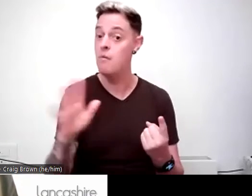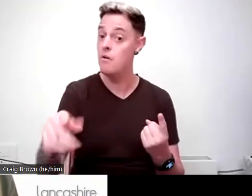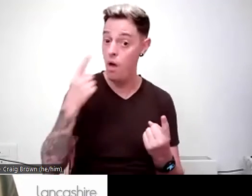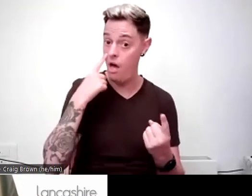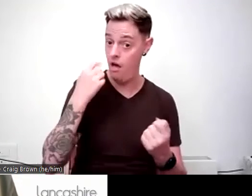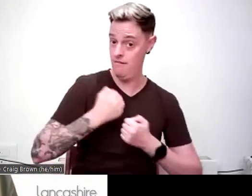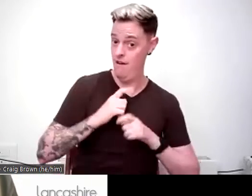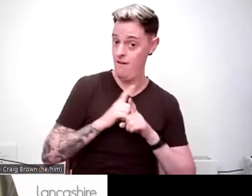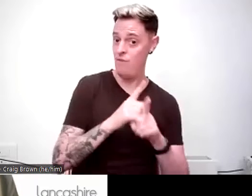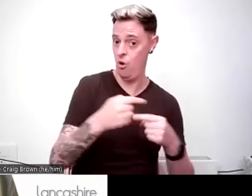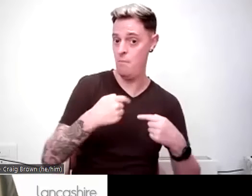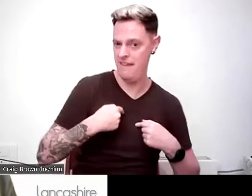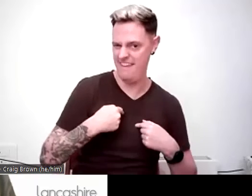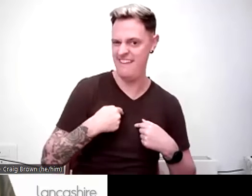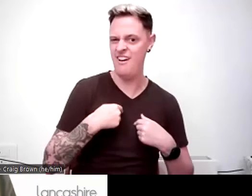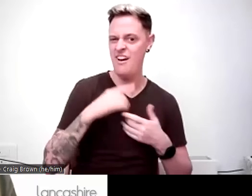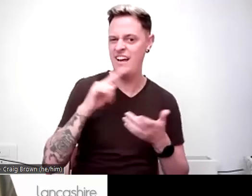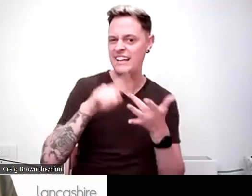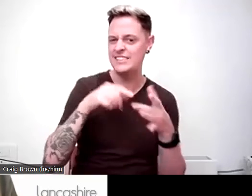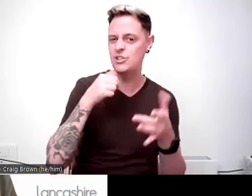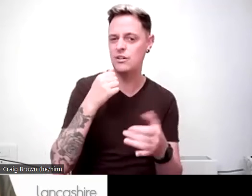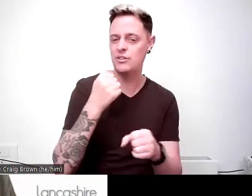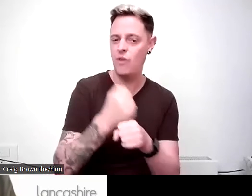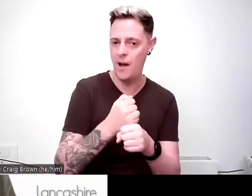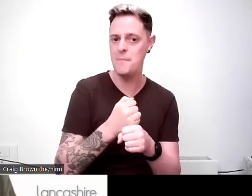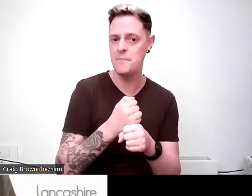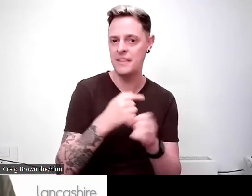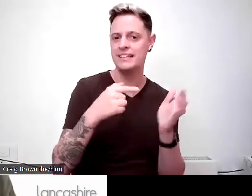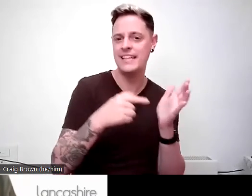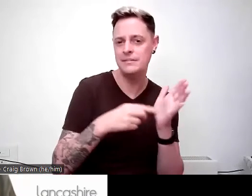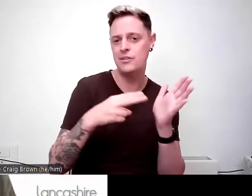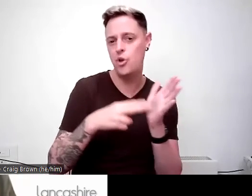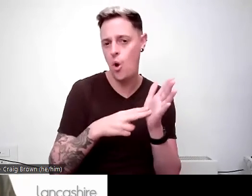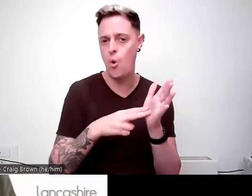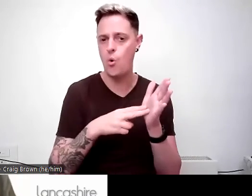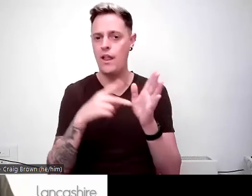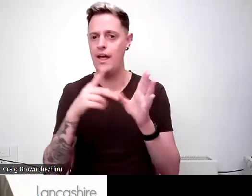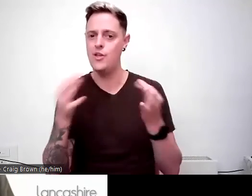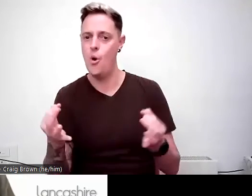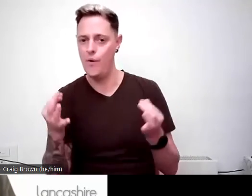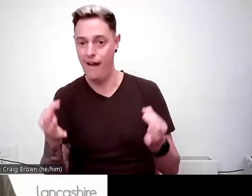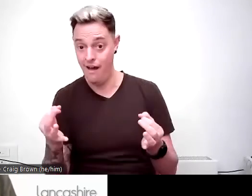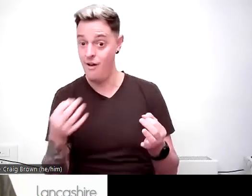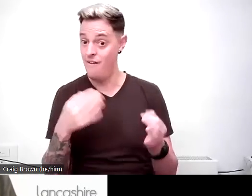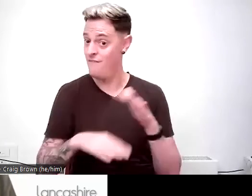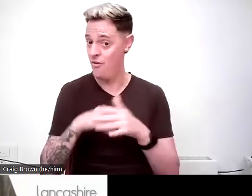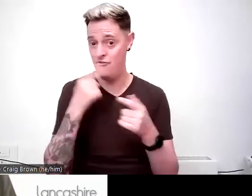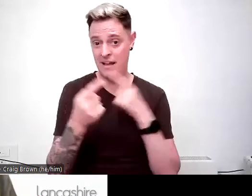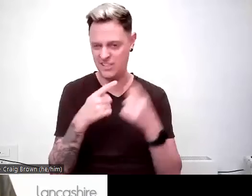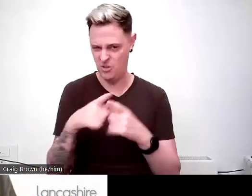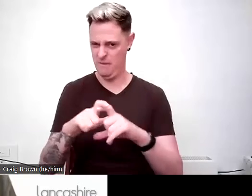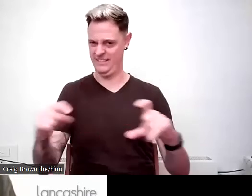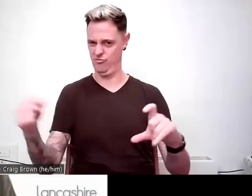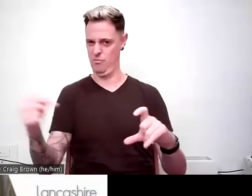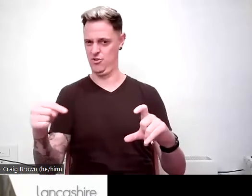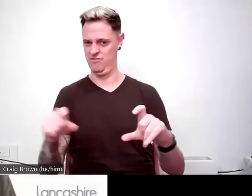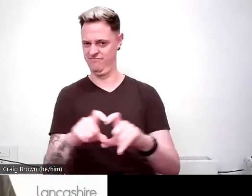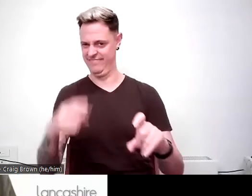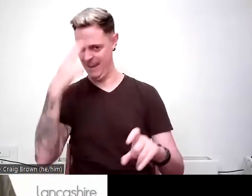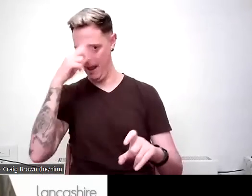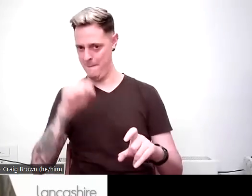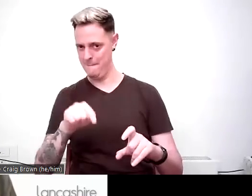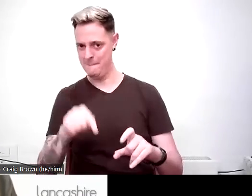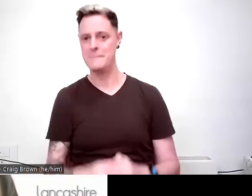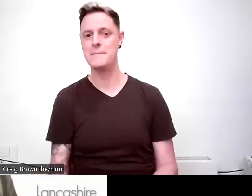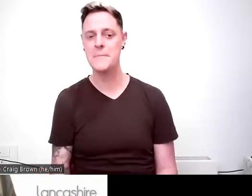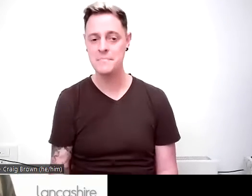which is Tamsin Nicole Yoga, you will find all the information about that class. I also do a